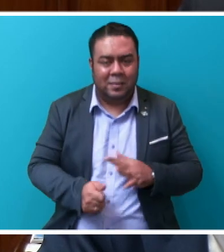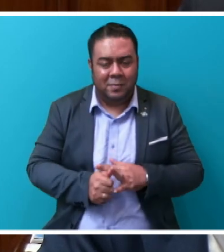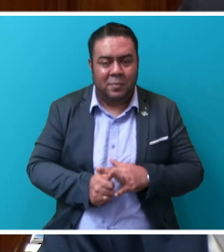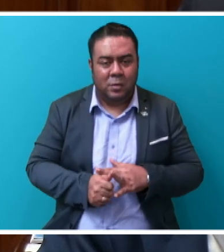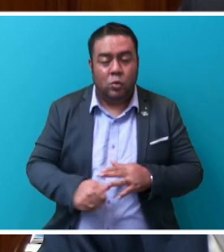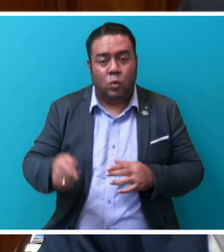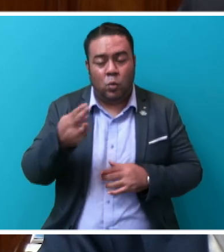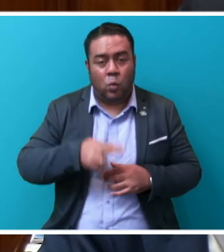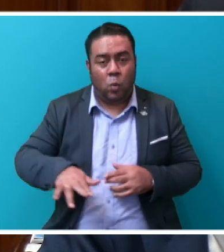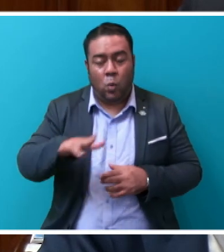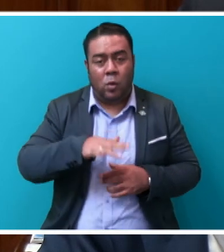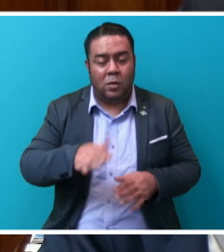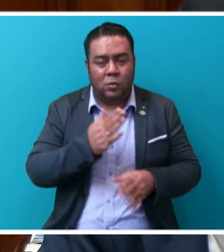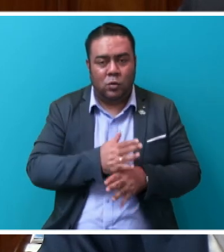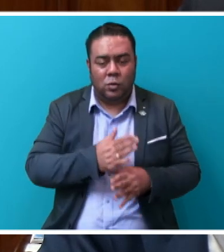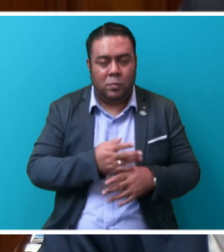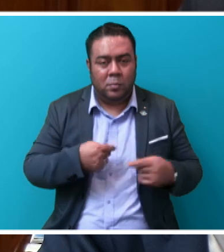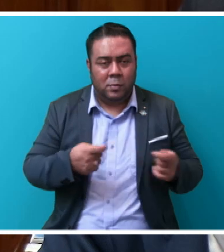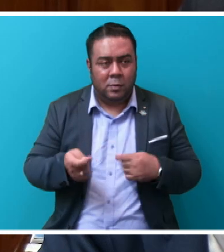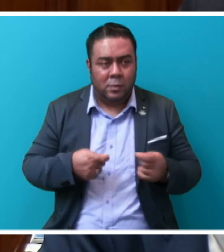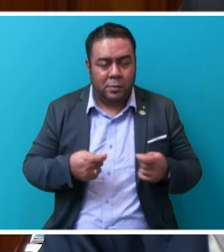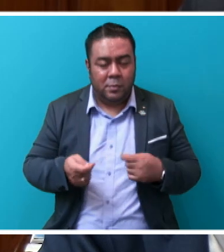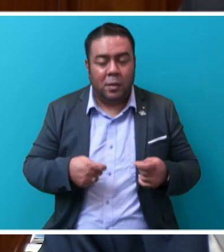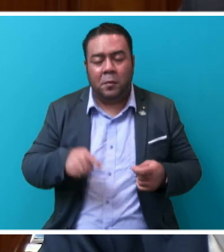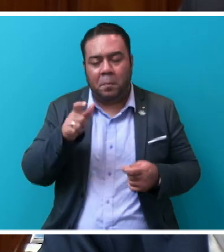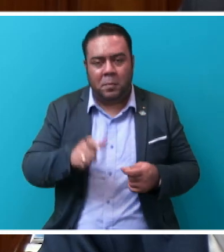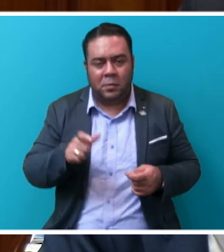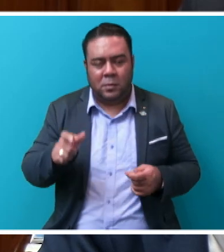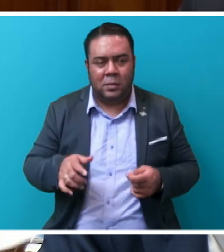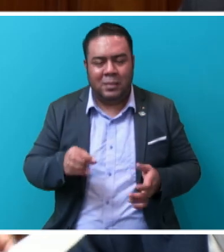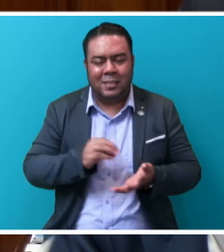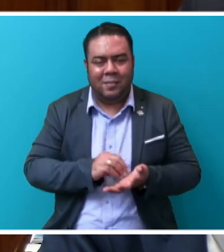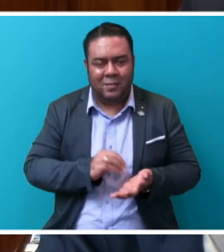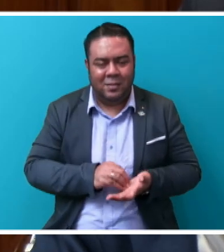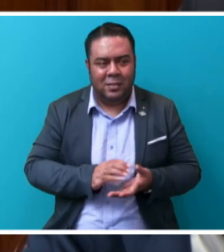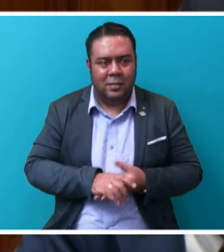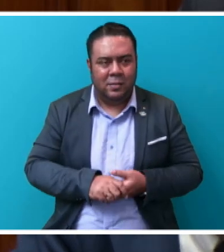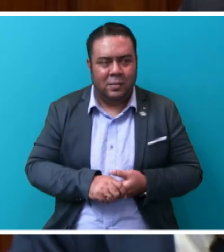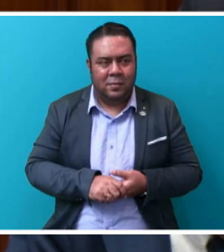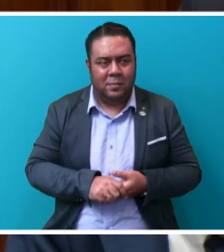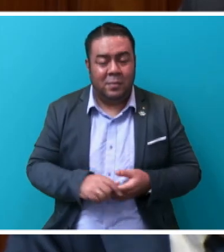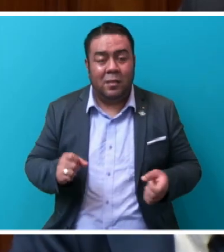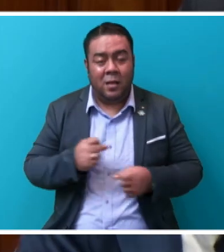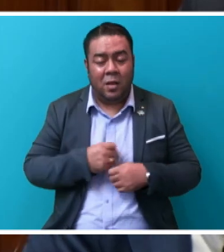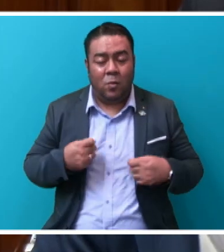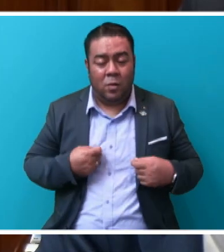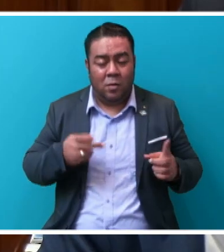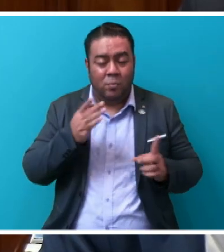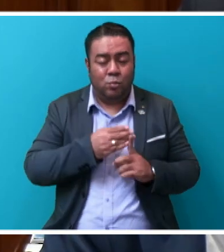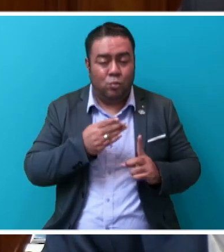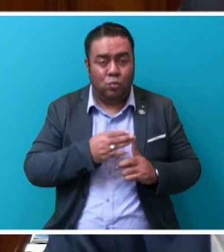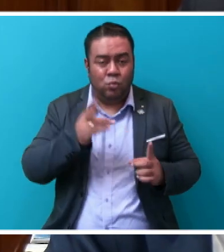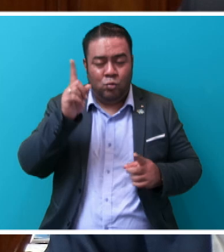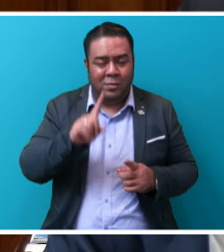our local job markets, outreach, and personalized services. Our approach today is